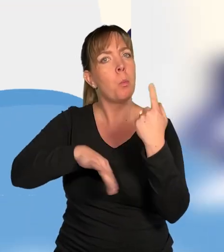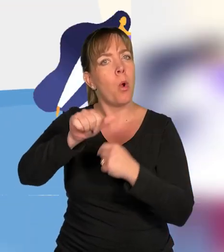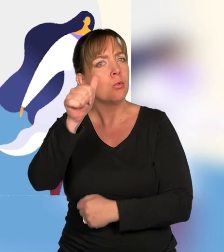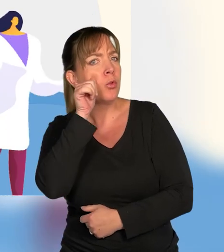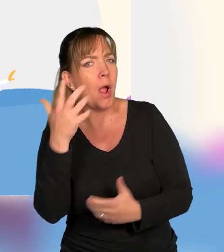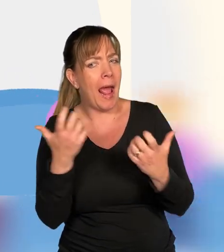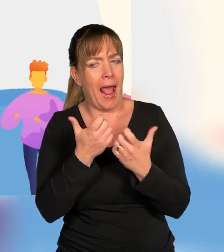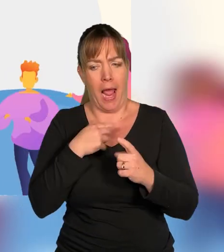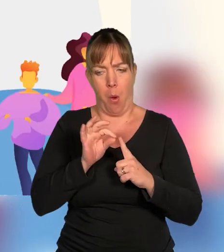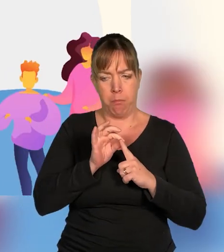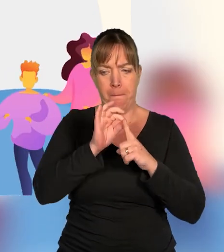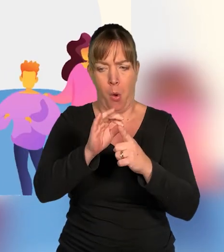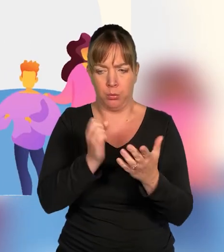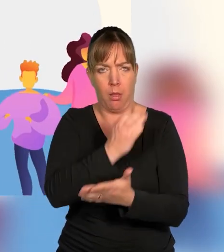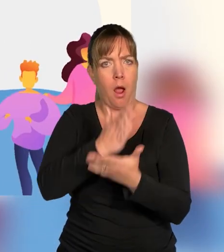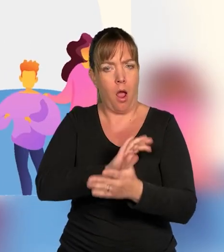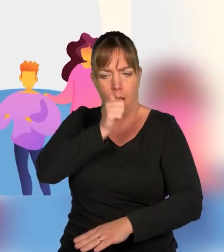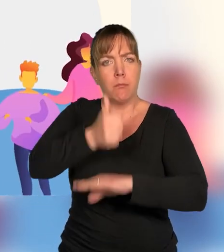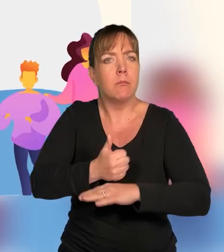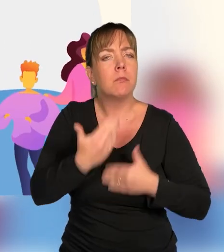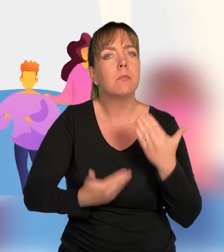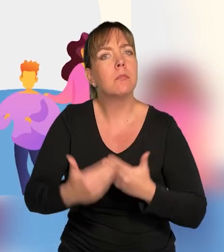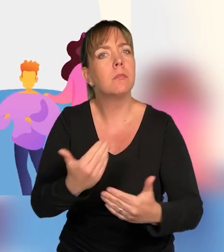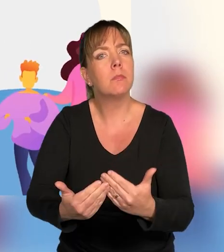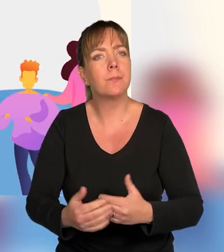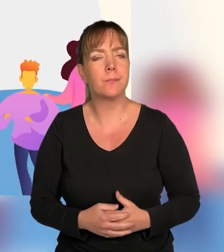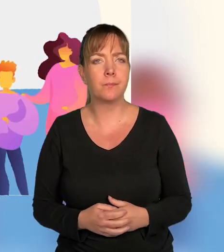to hear more about how the proposals will work in practice.